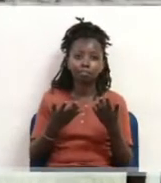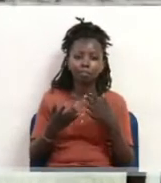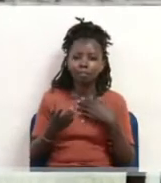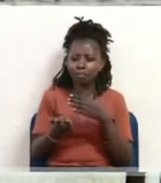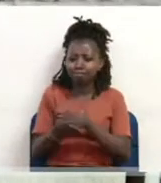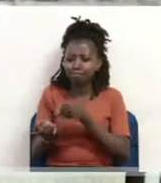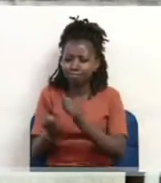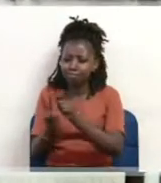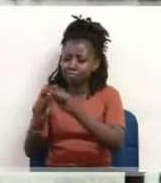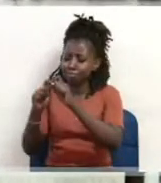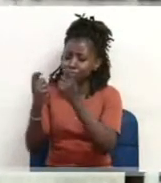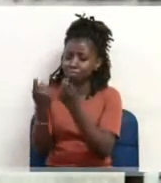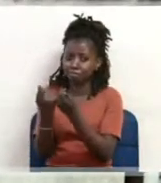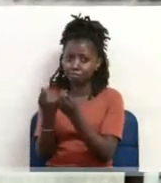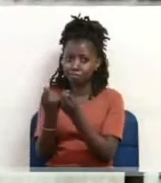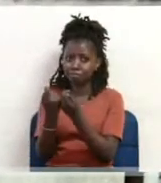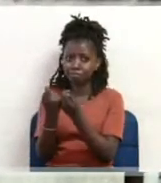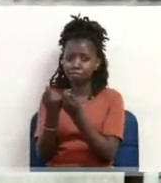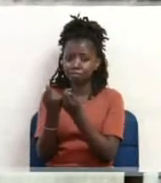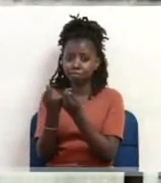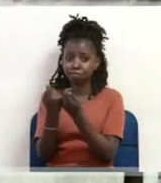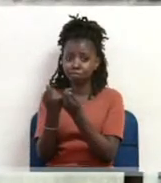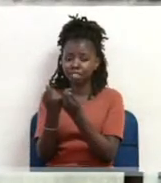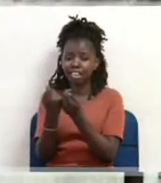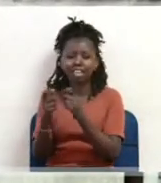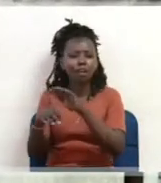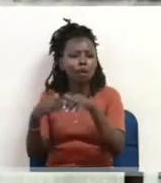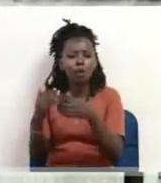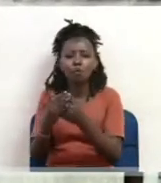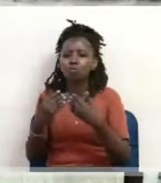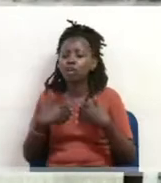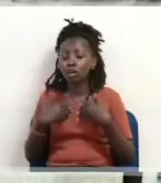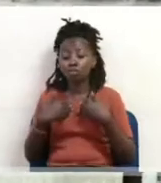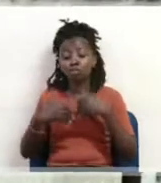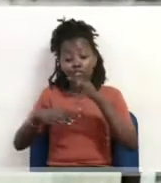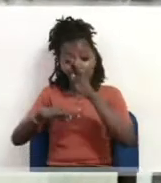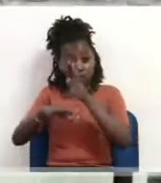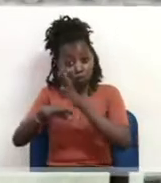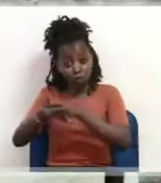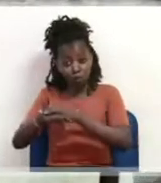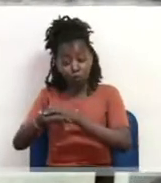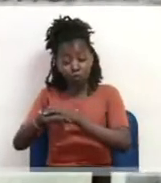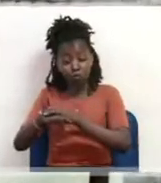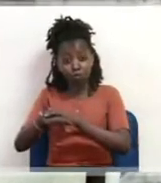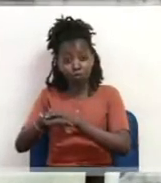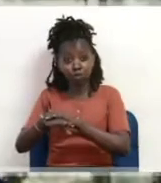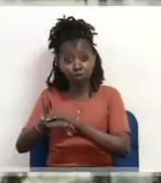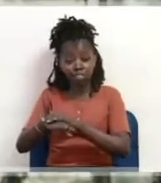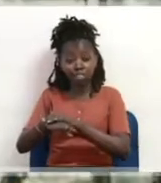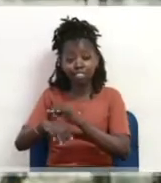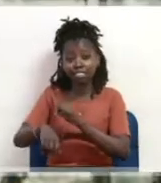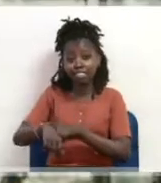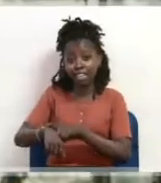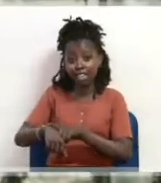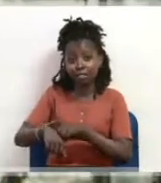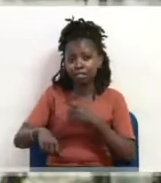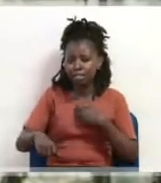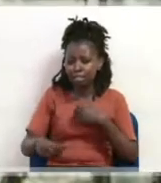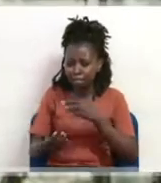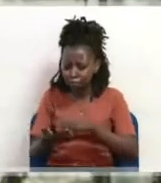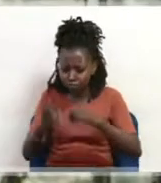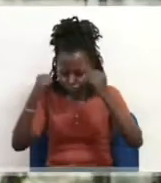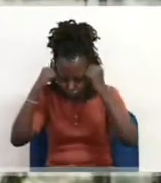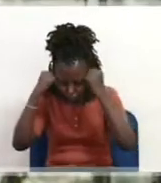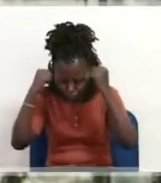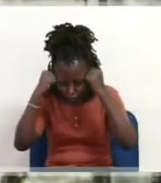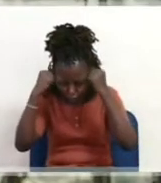good, glorious moments. And all of us have good, glorious moments when you crammed for a paper and everything you crammed